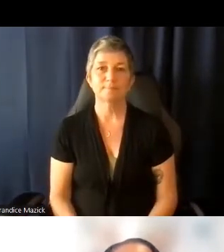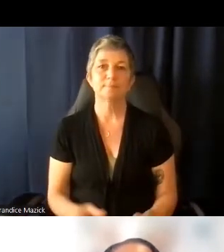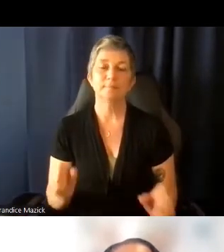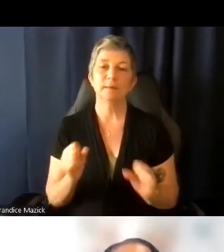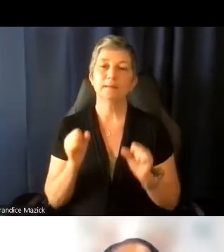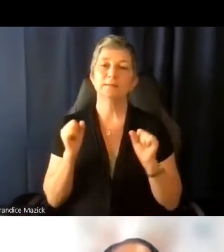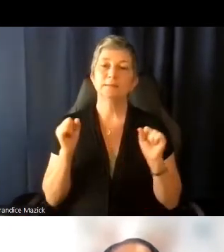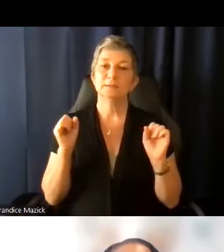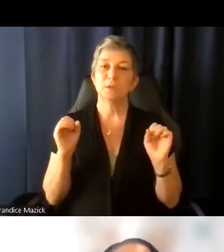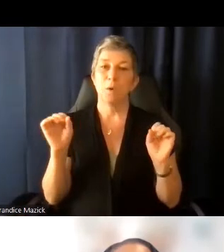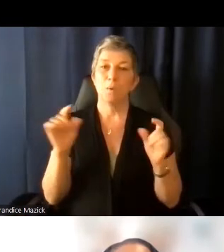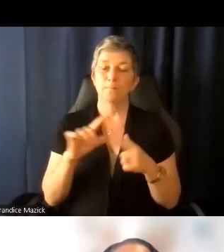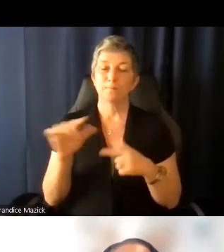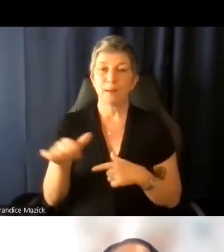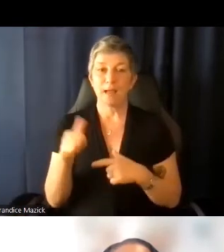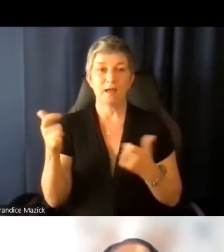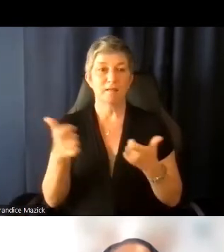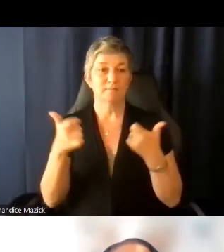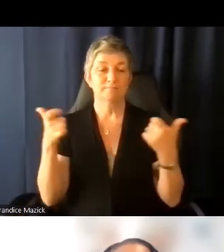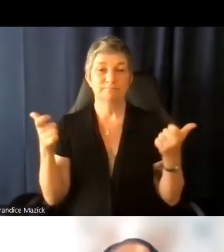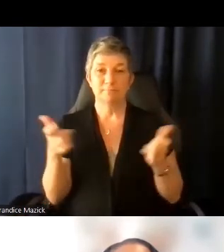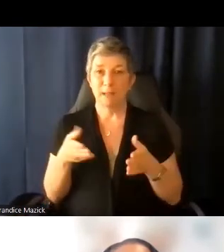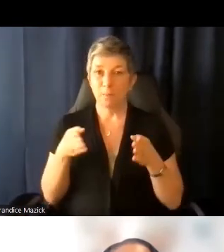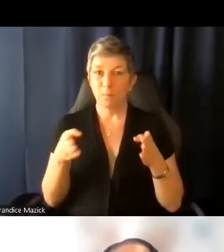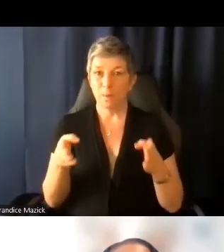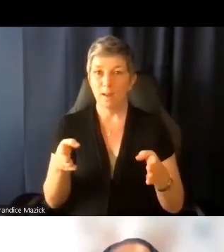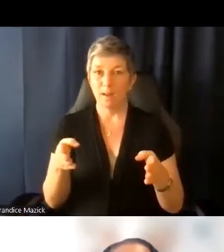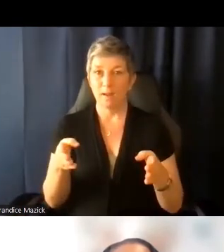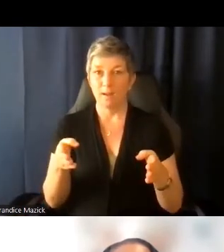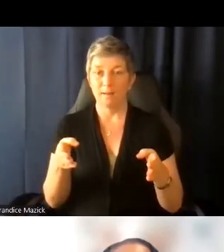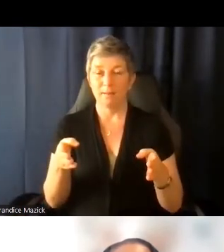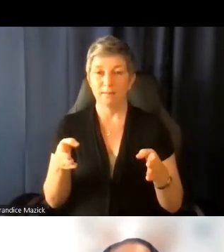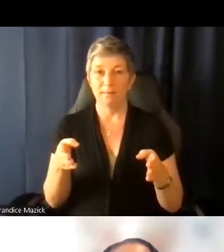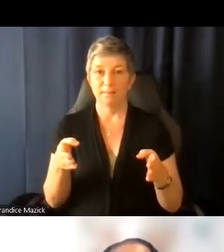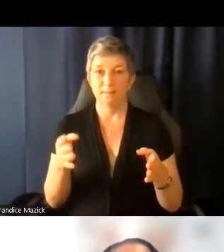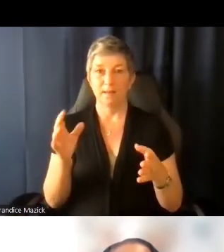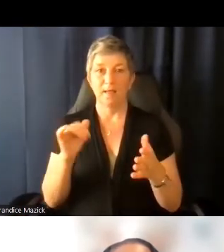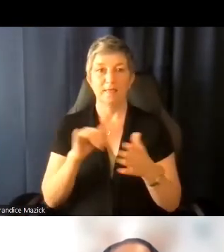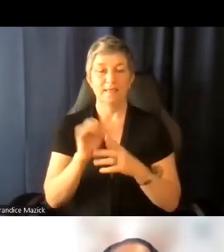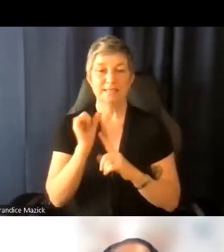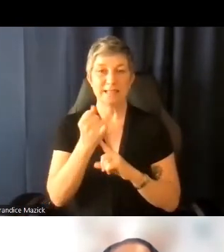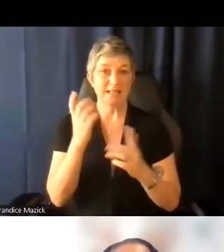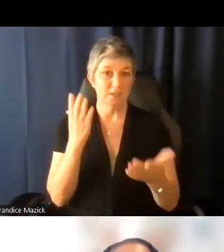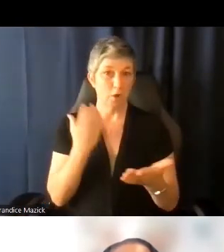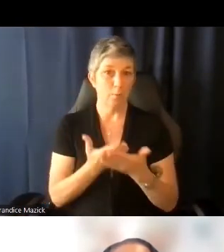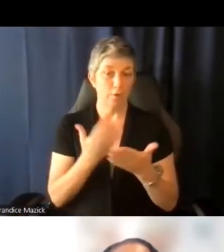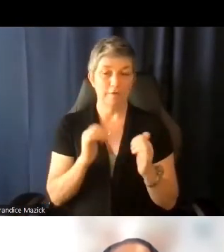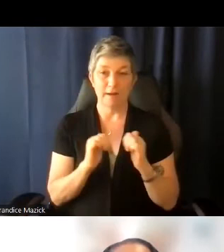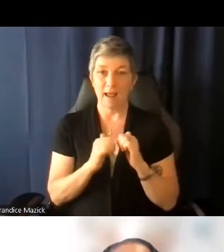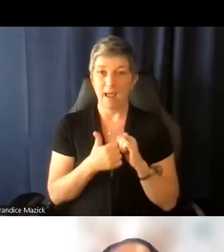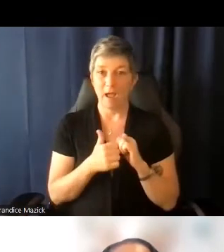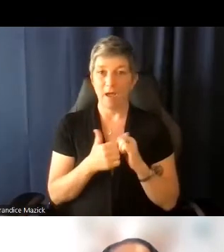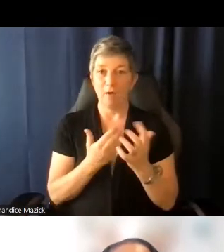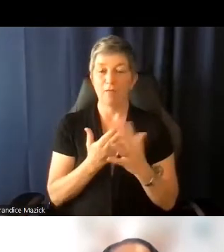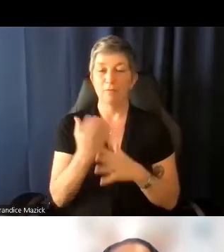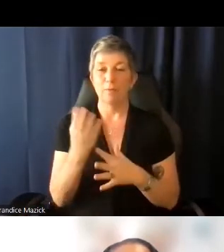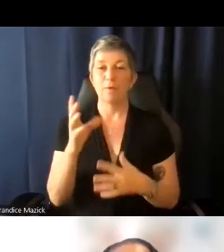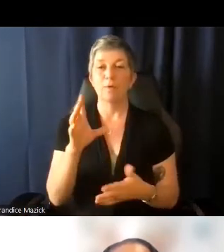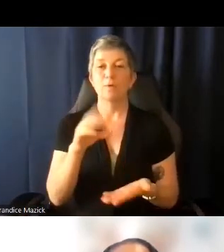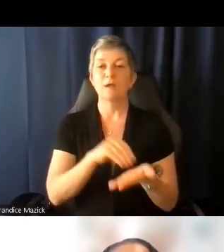You know, another major way that that these cases are proven is through